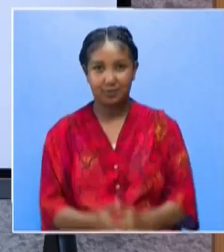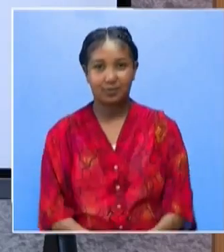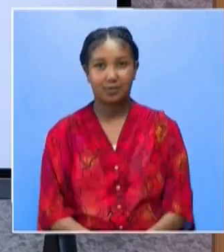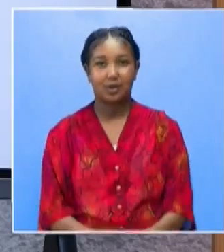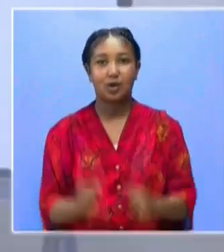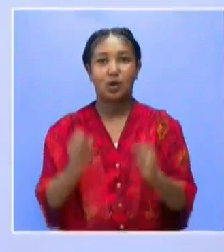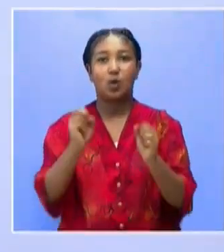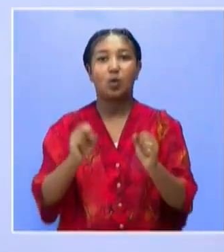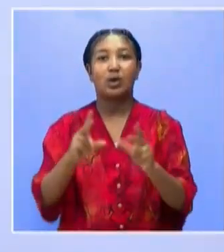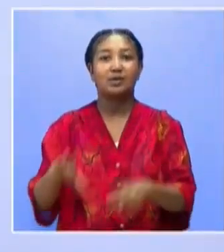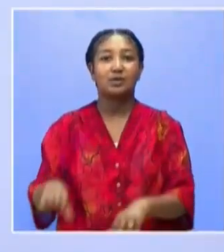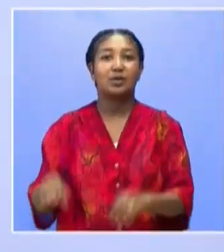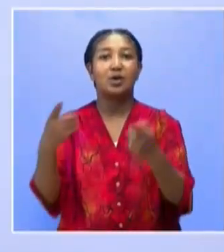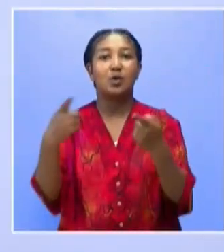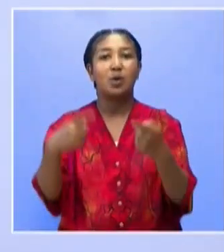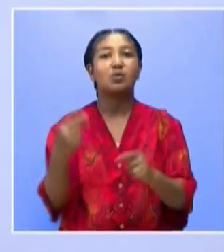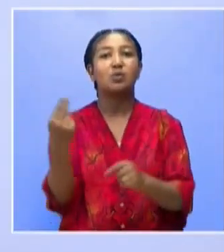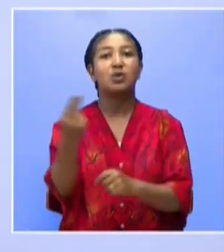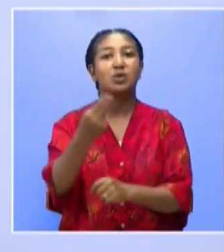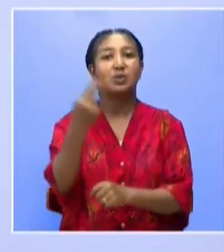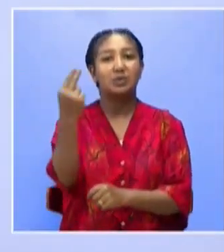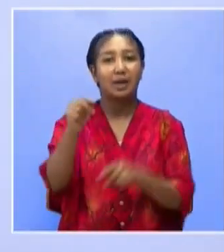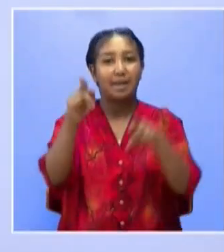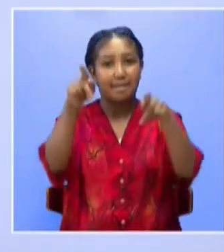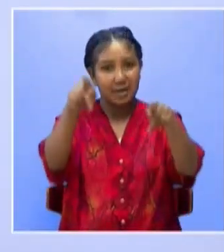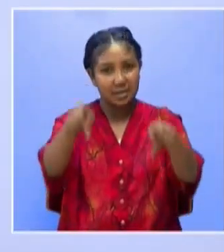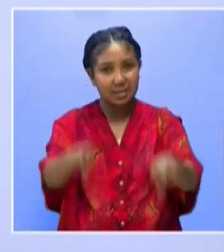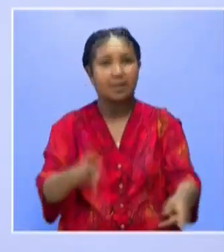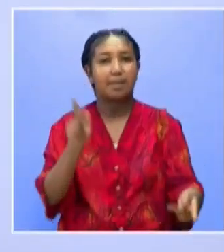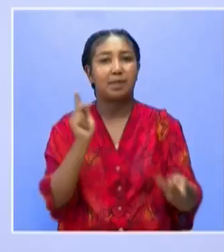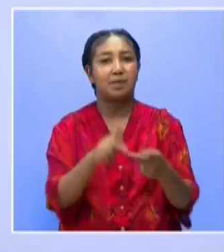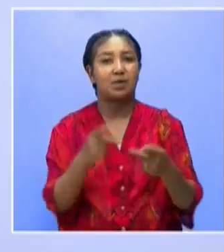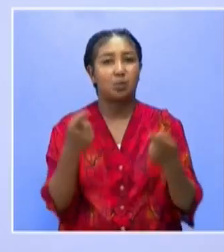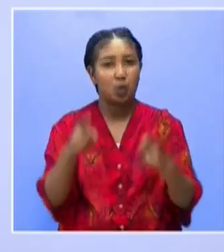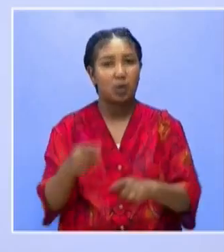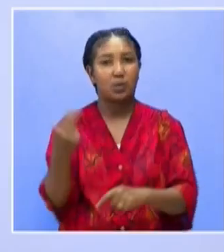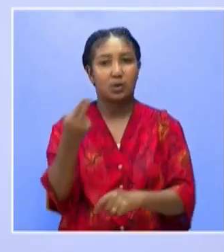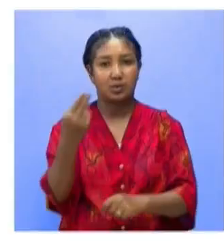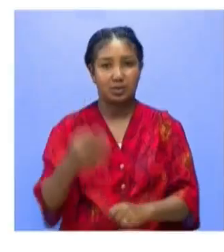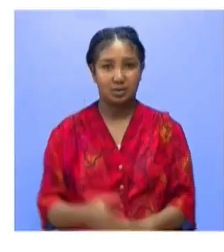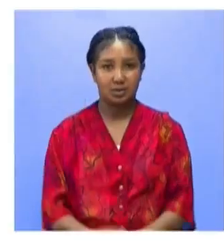Okay, students, when do we use the present perfect tense?